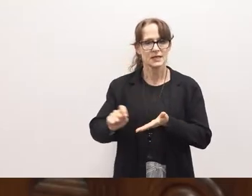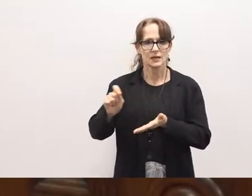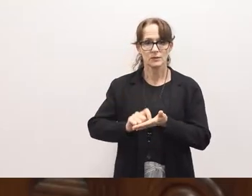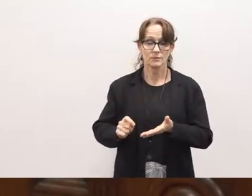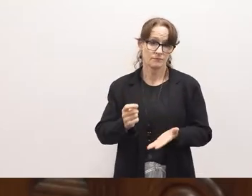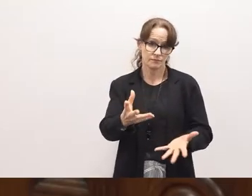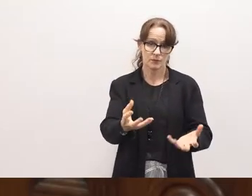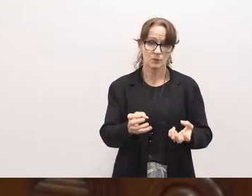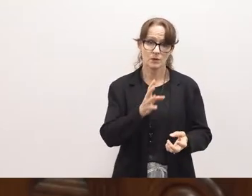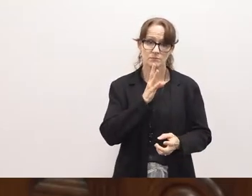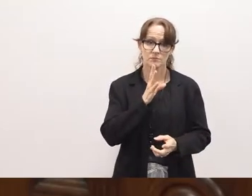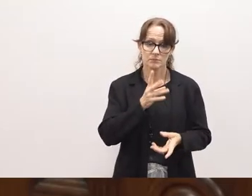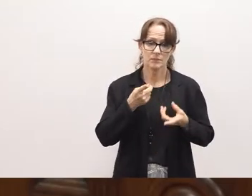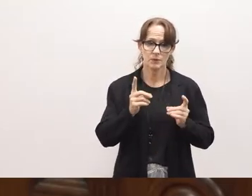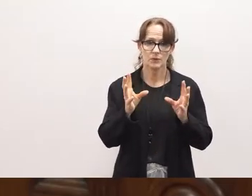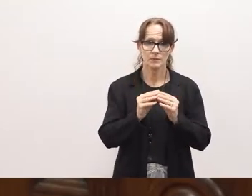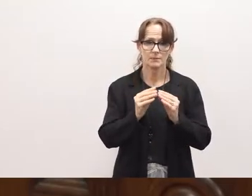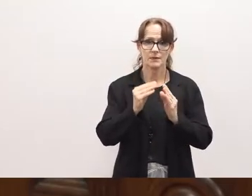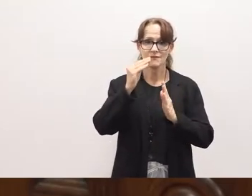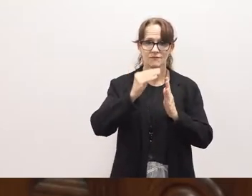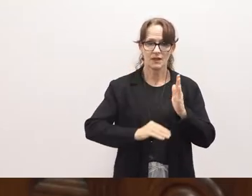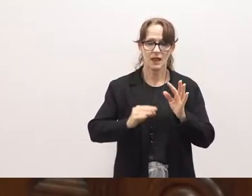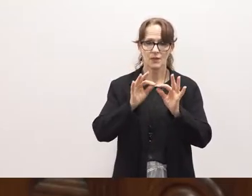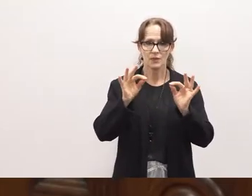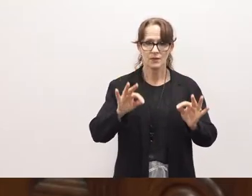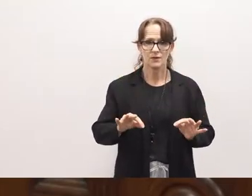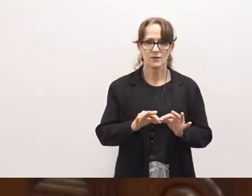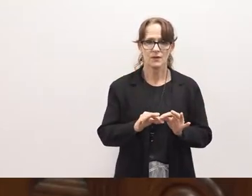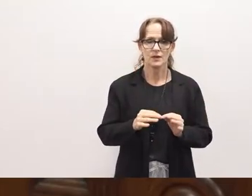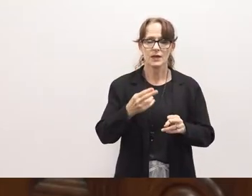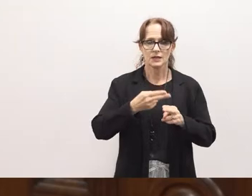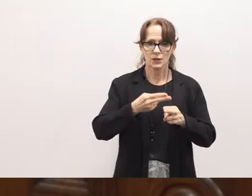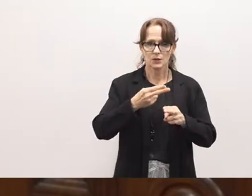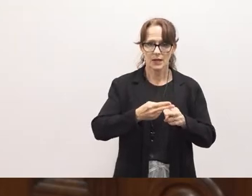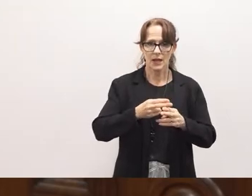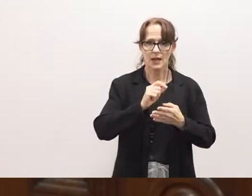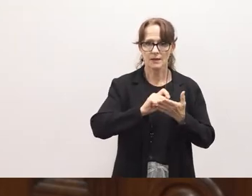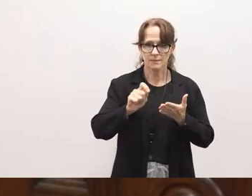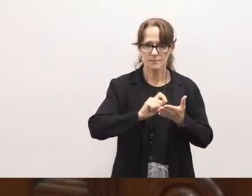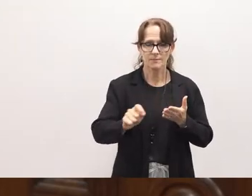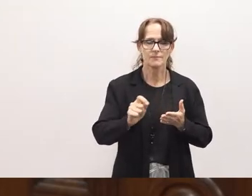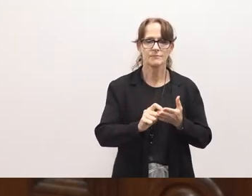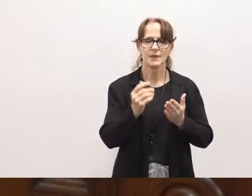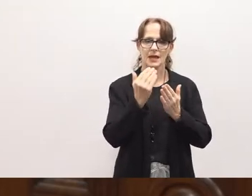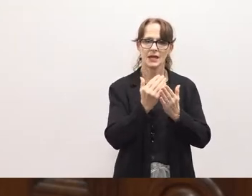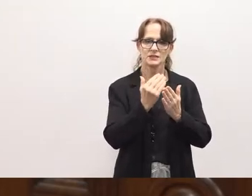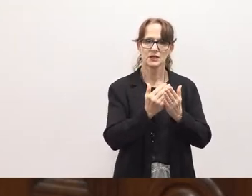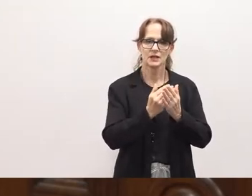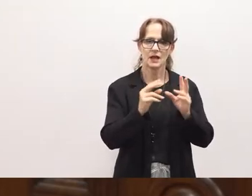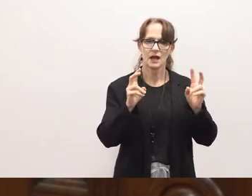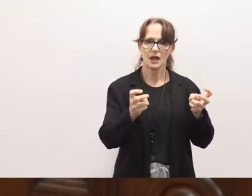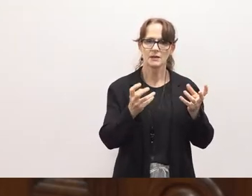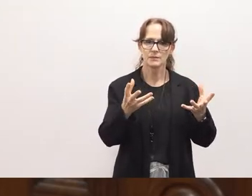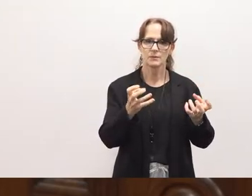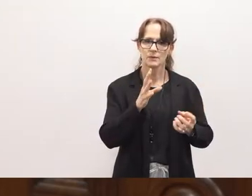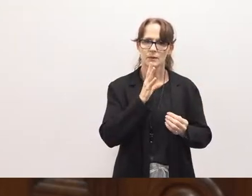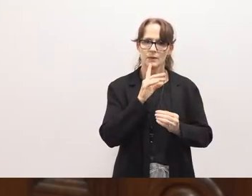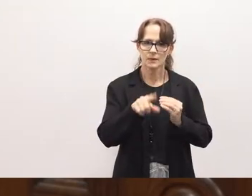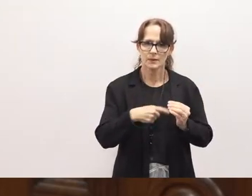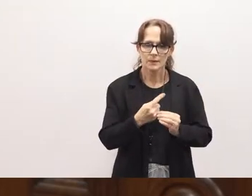the meeting, please fill out a form indicating your name and the agenda item you wish to